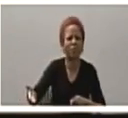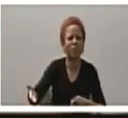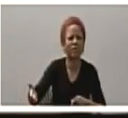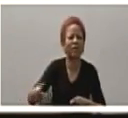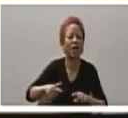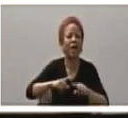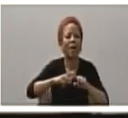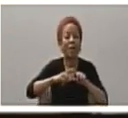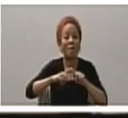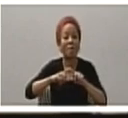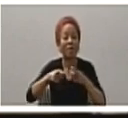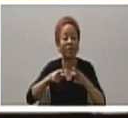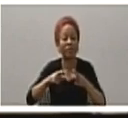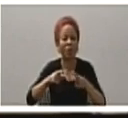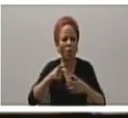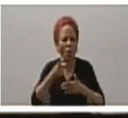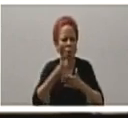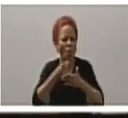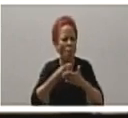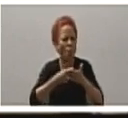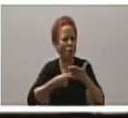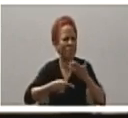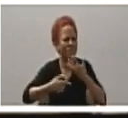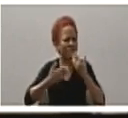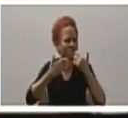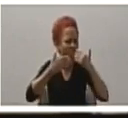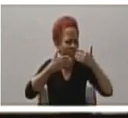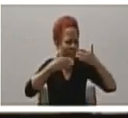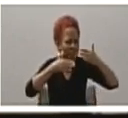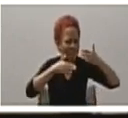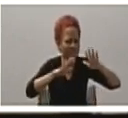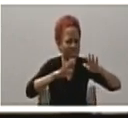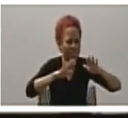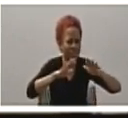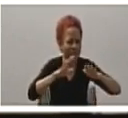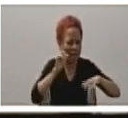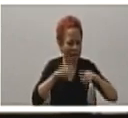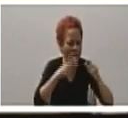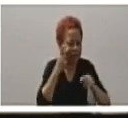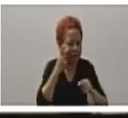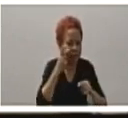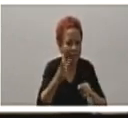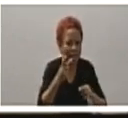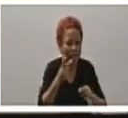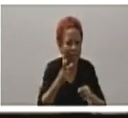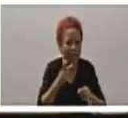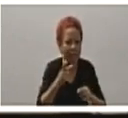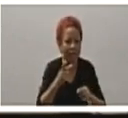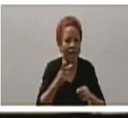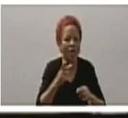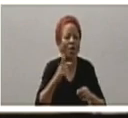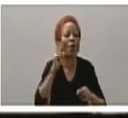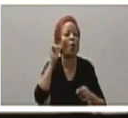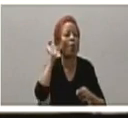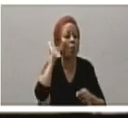does not remain anymore in our eyes is precisely what remains forever.